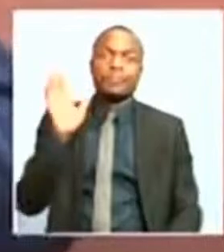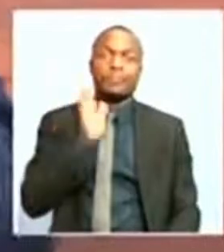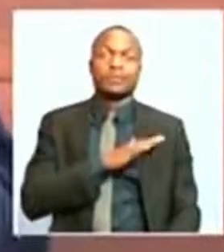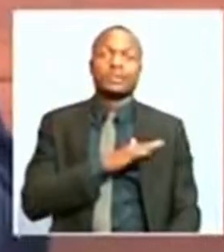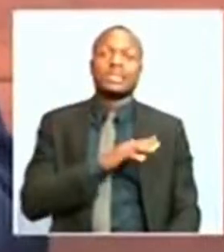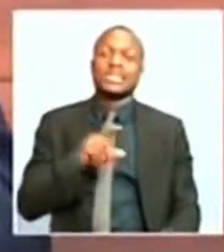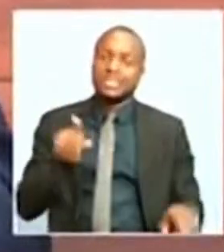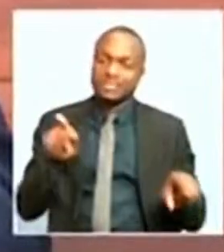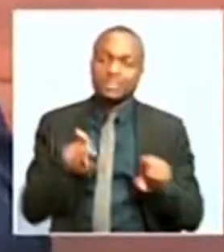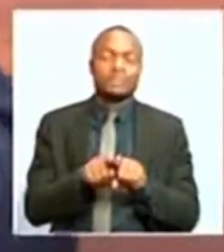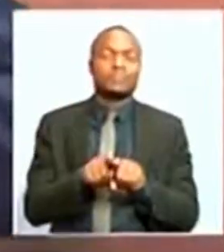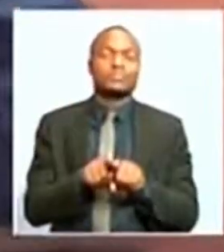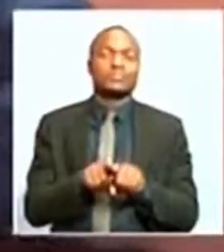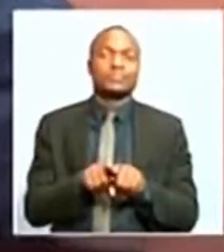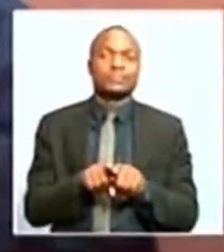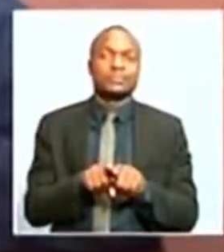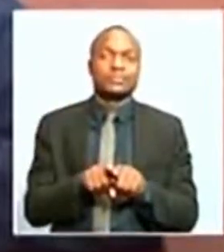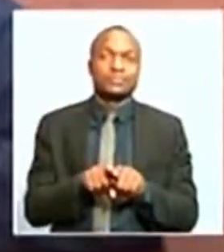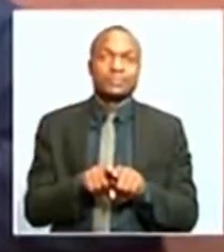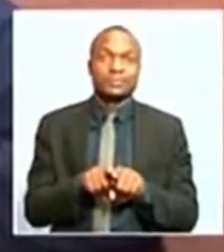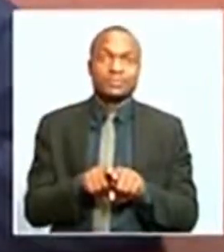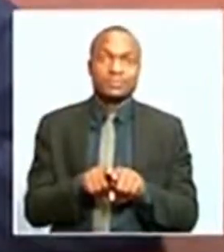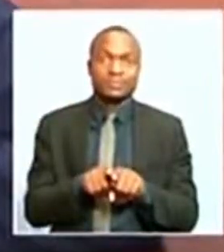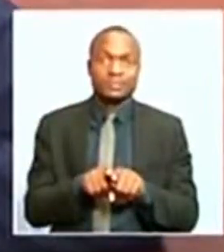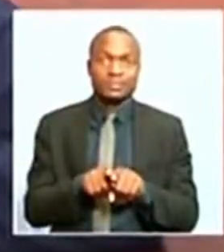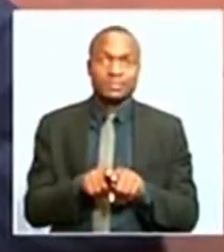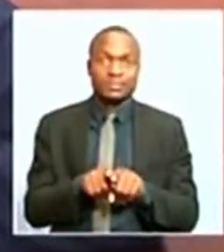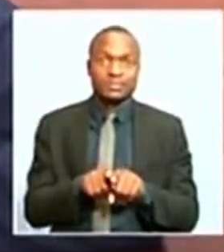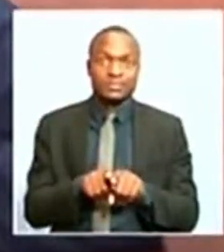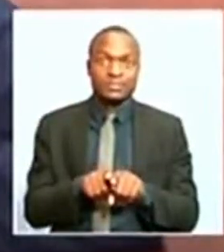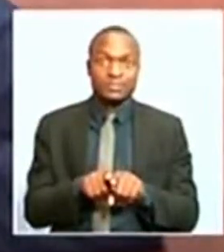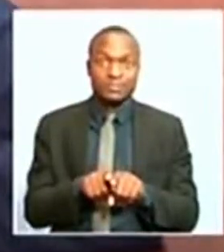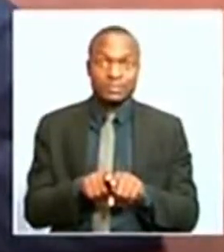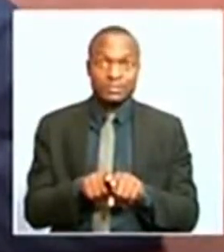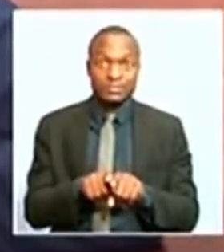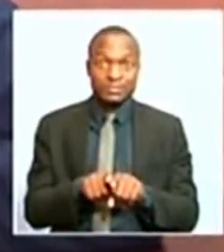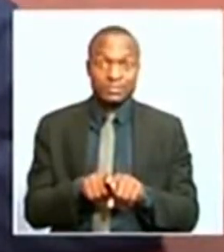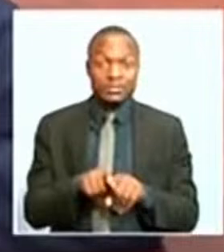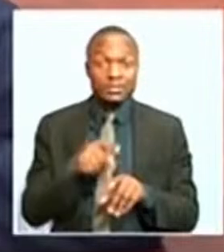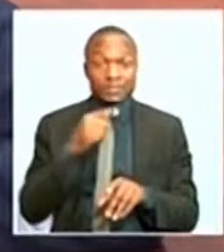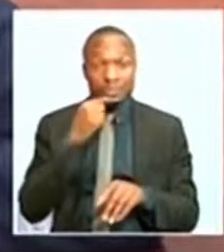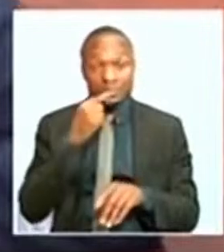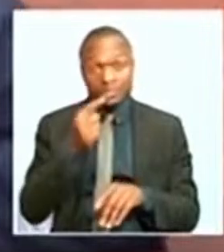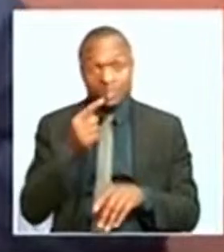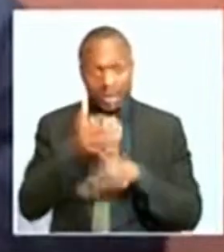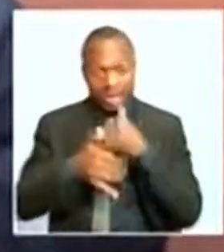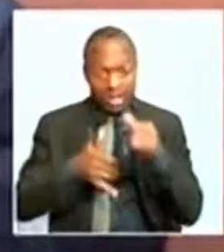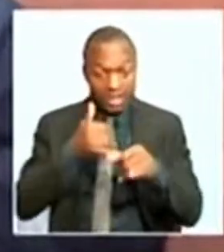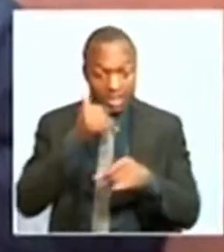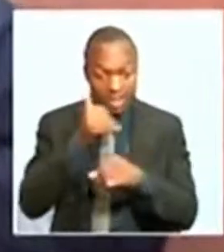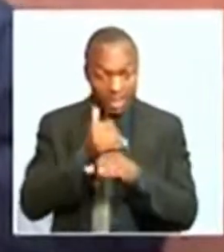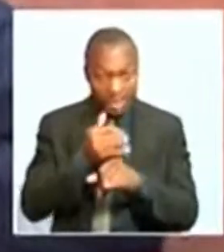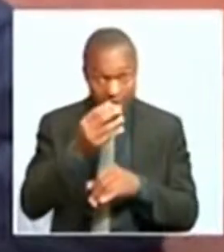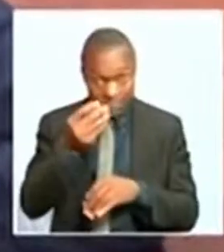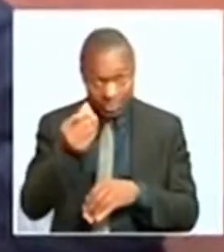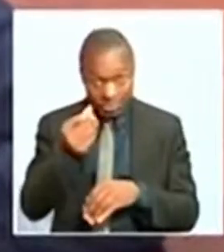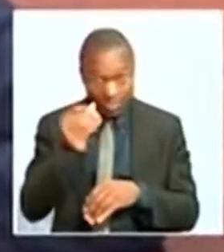the same treaty. And then you are saying the annual fees will be